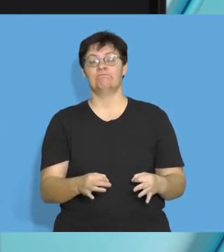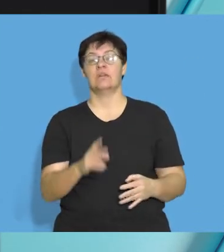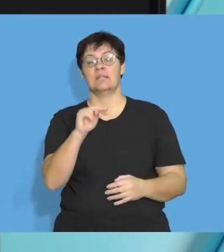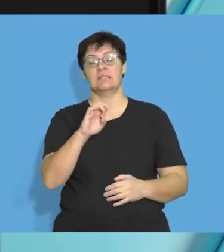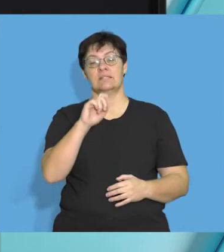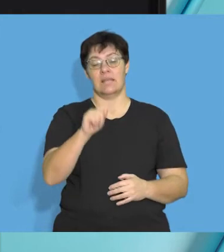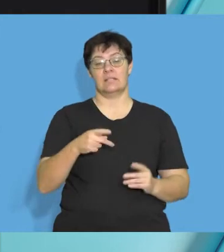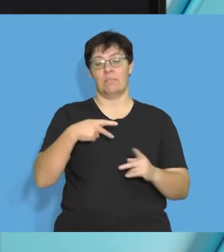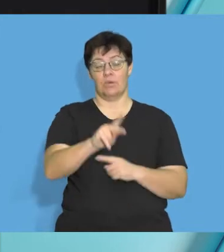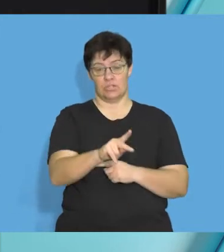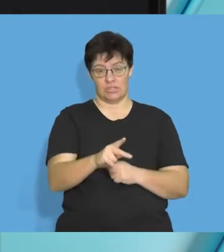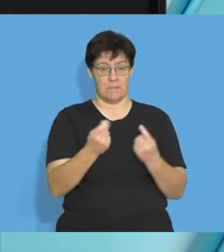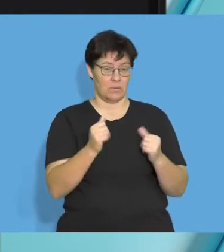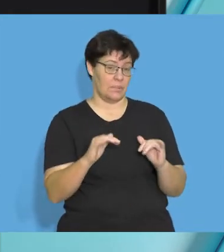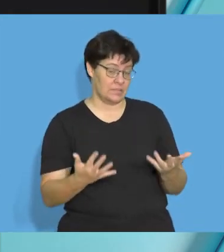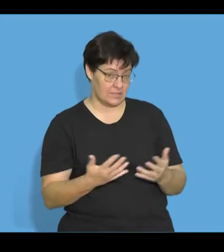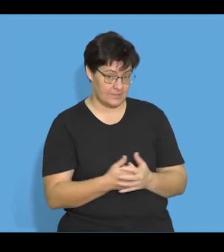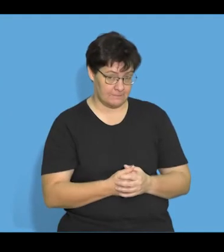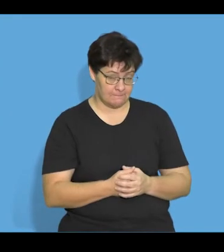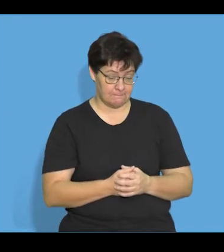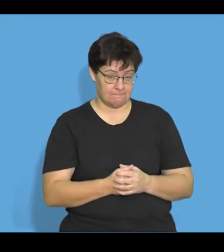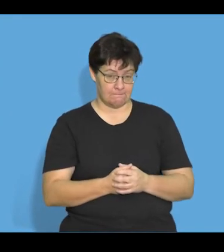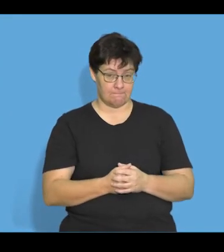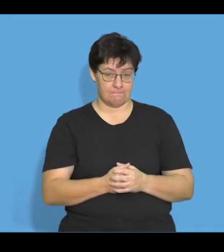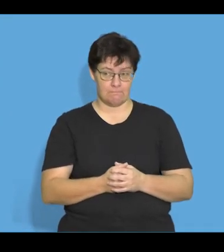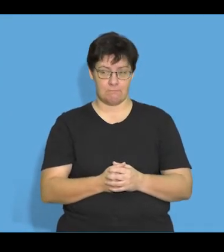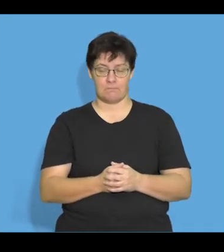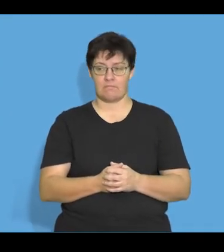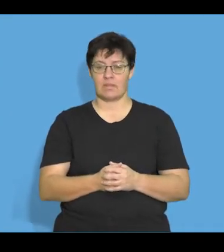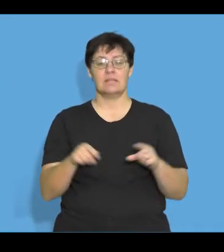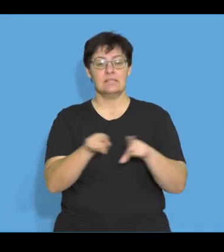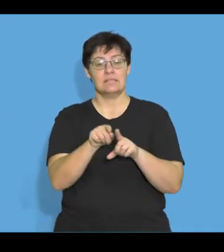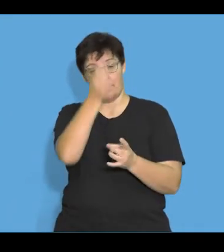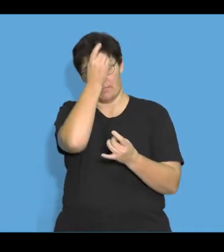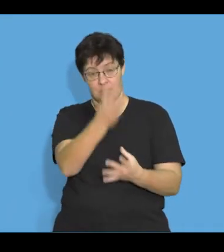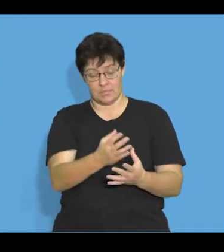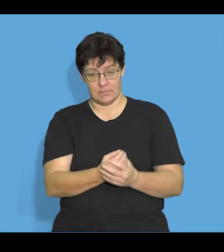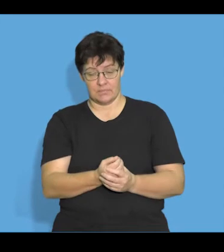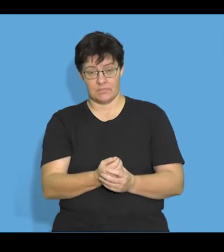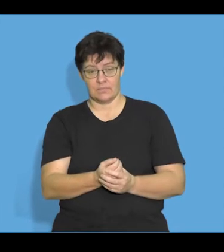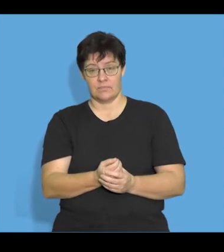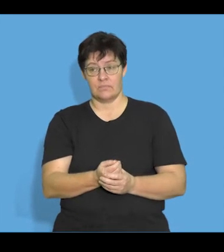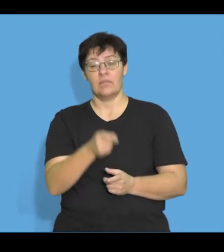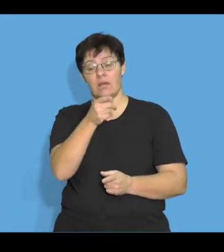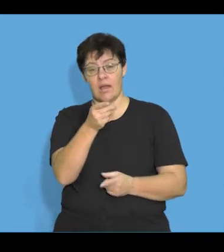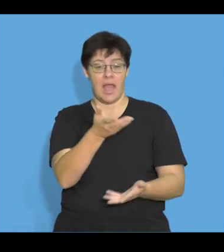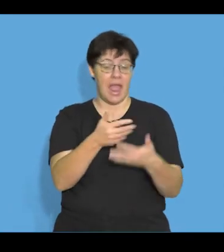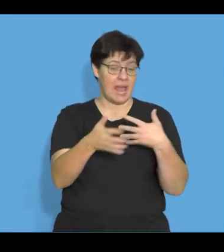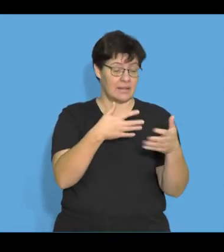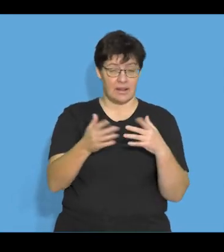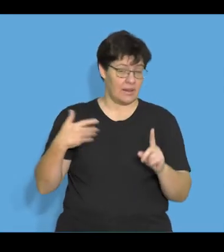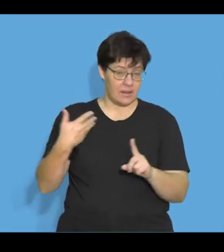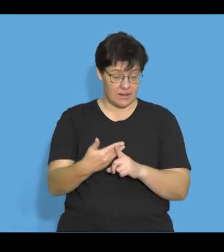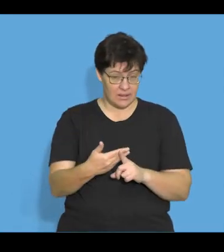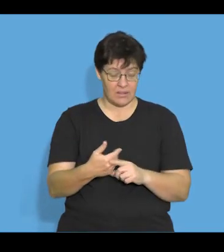net purchases figure. Okay, they also told you in the transactions that we've been dealing with that